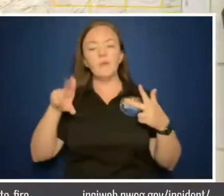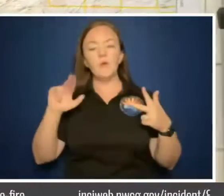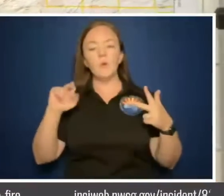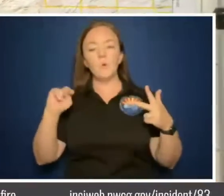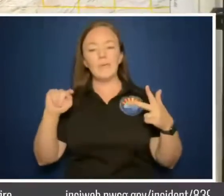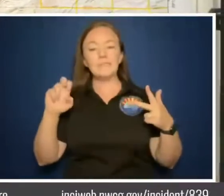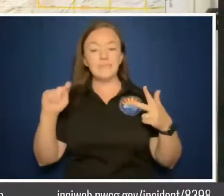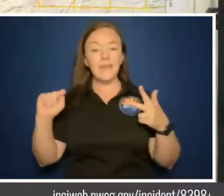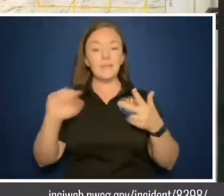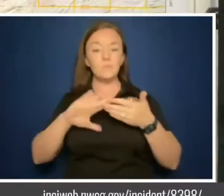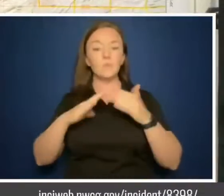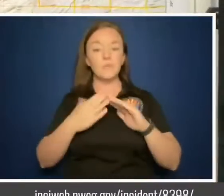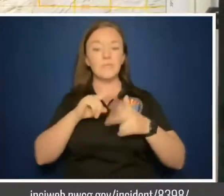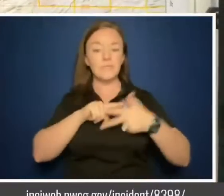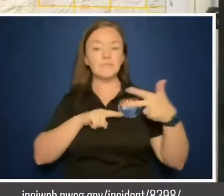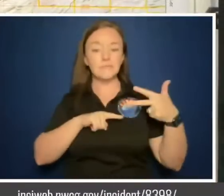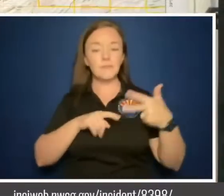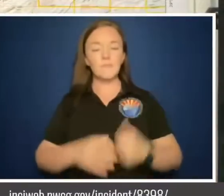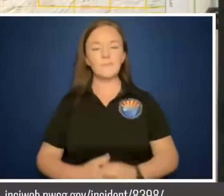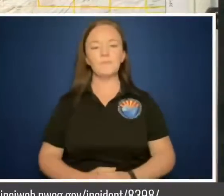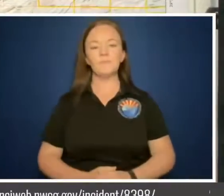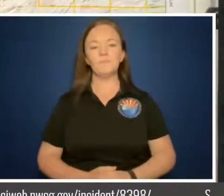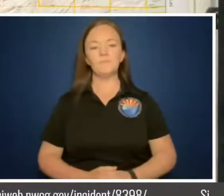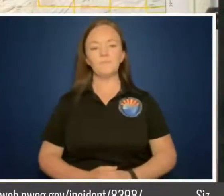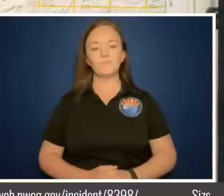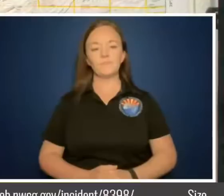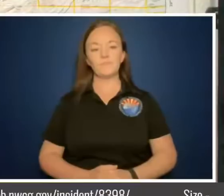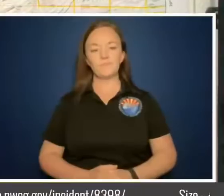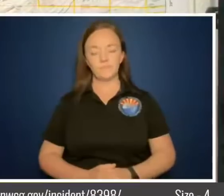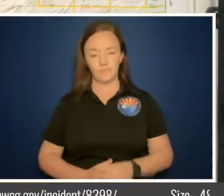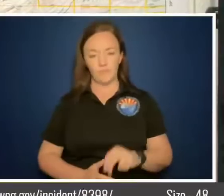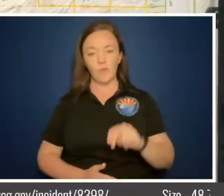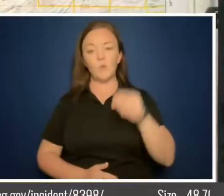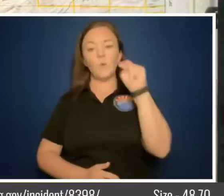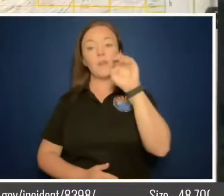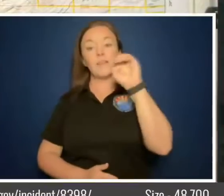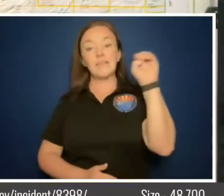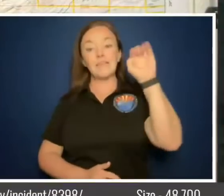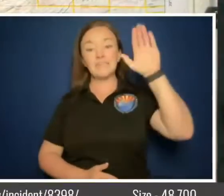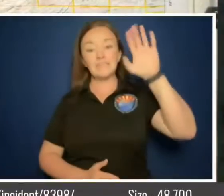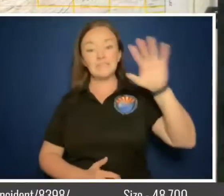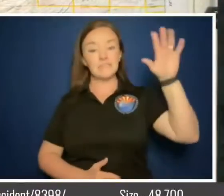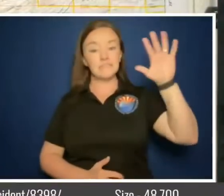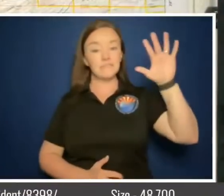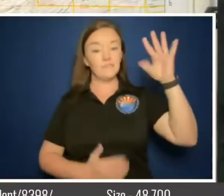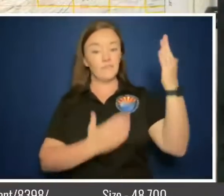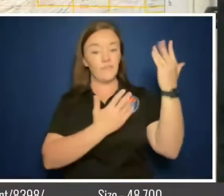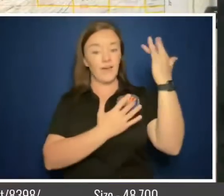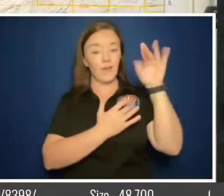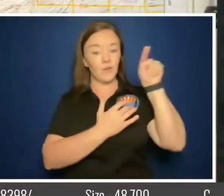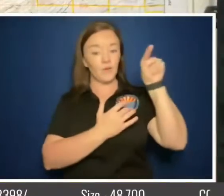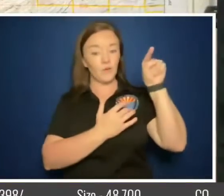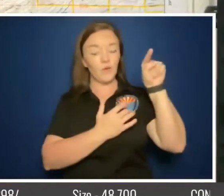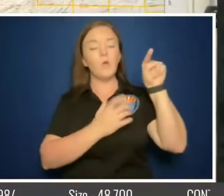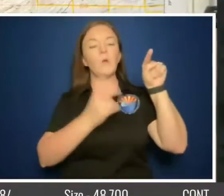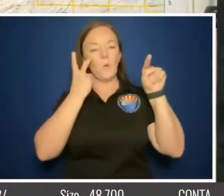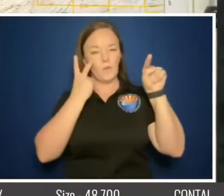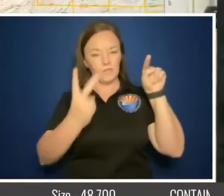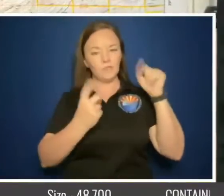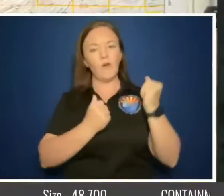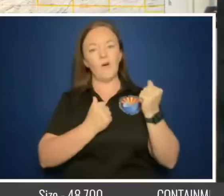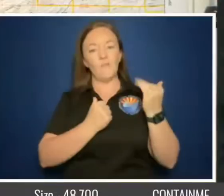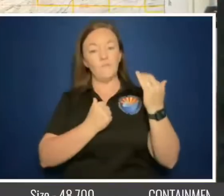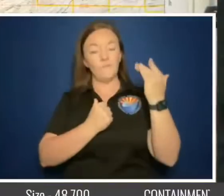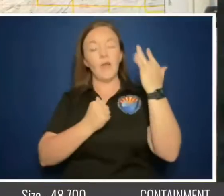Moving up into this northeastern portion of the fire, we observed fire coming up into the crowns of trees